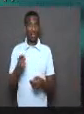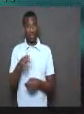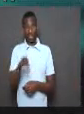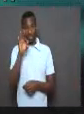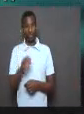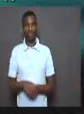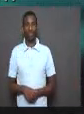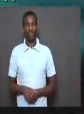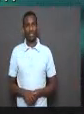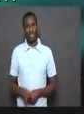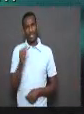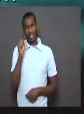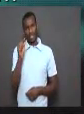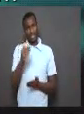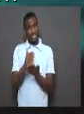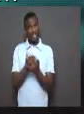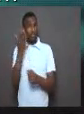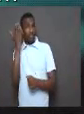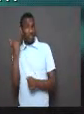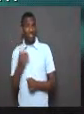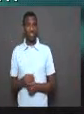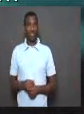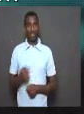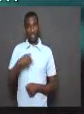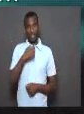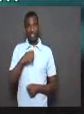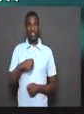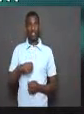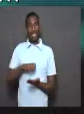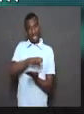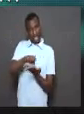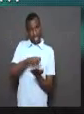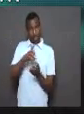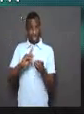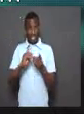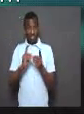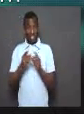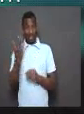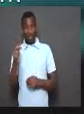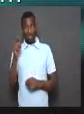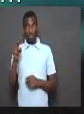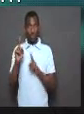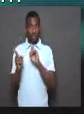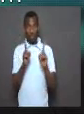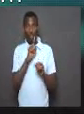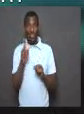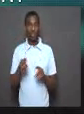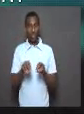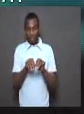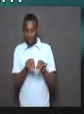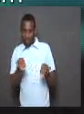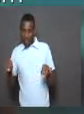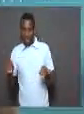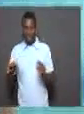A few lessons ago, we defined entropy as a measure of disorder found in a